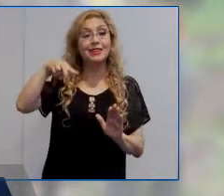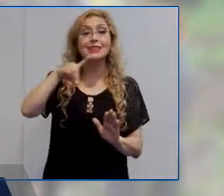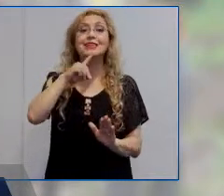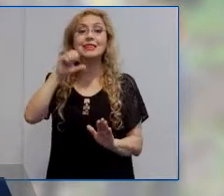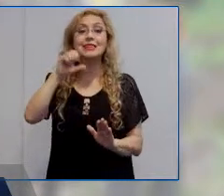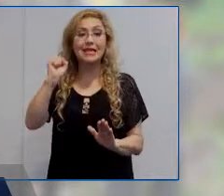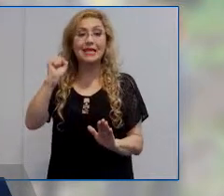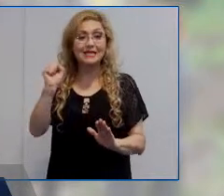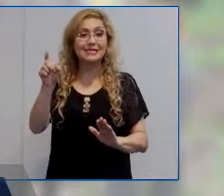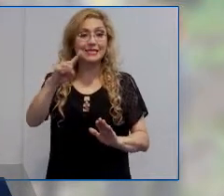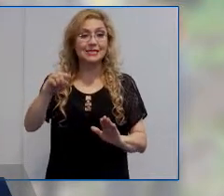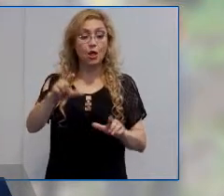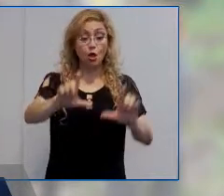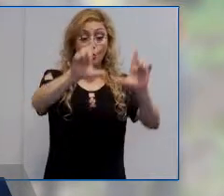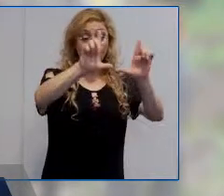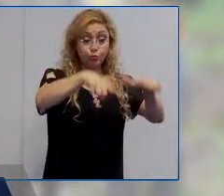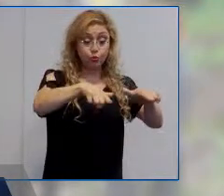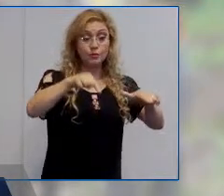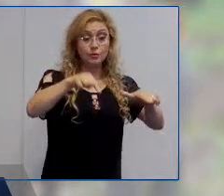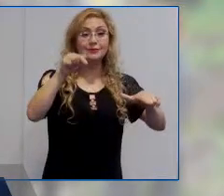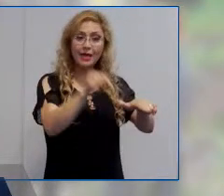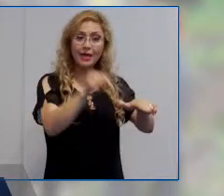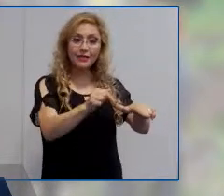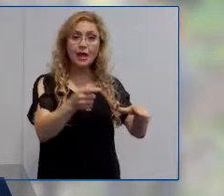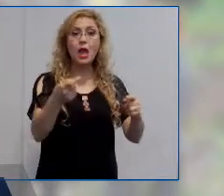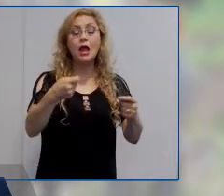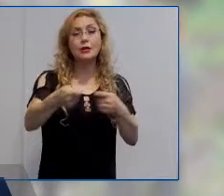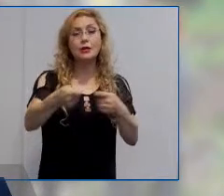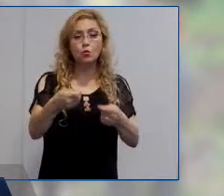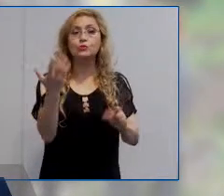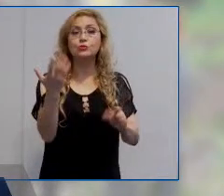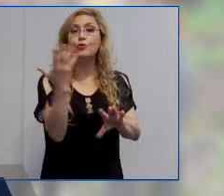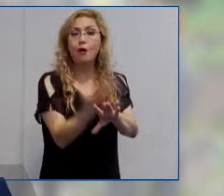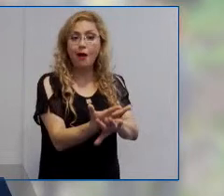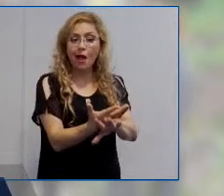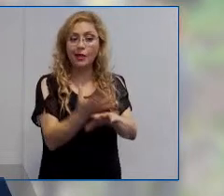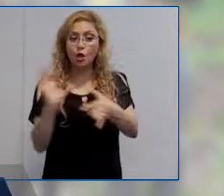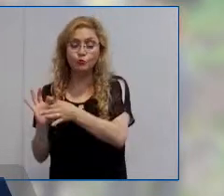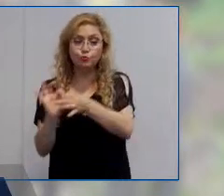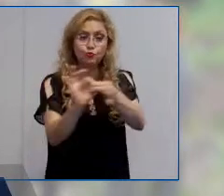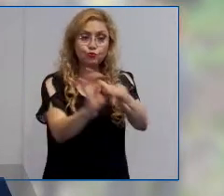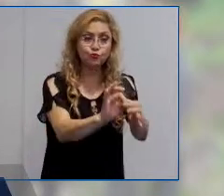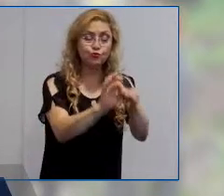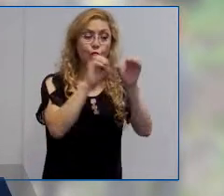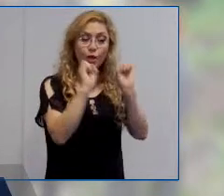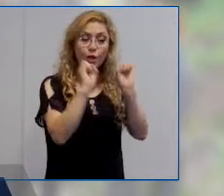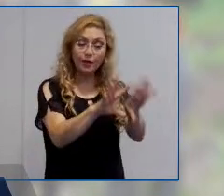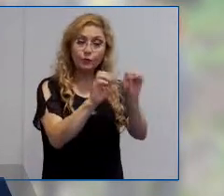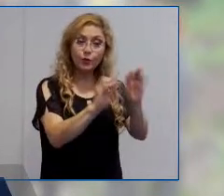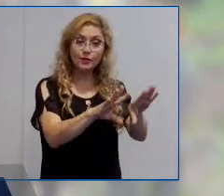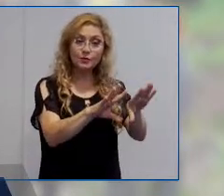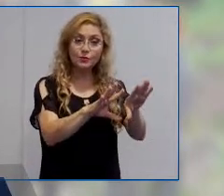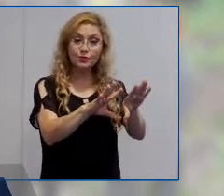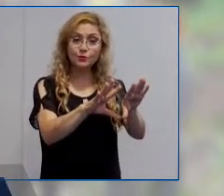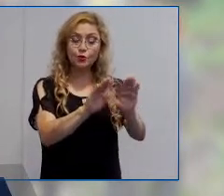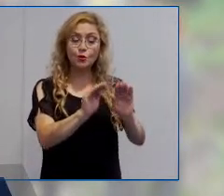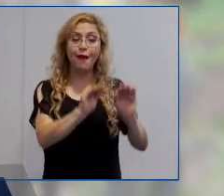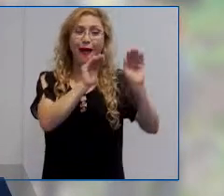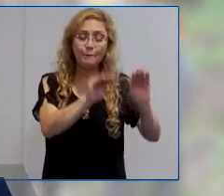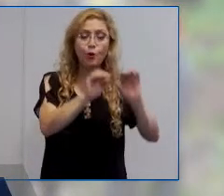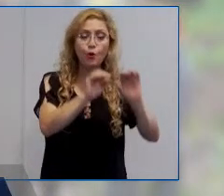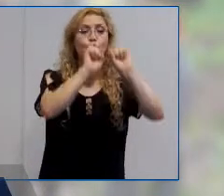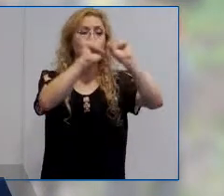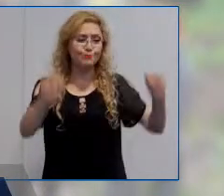territorial income or revenues for rurality to have resources, connectivity, education,